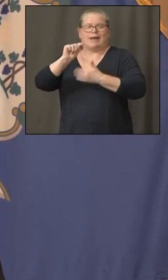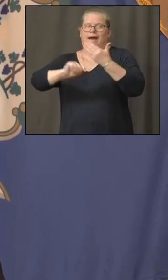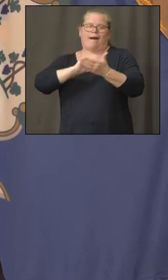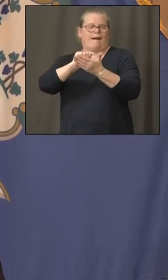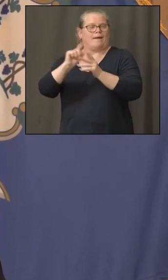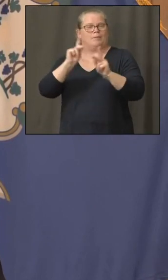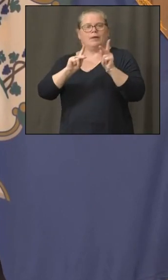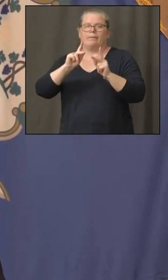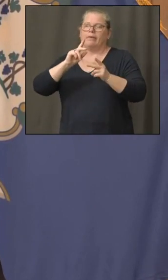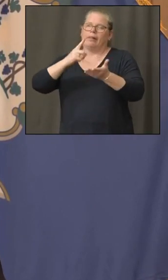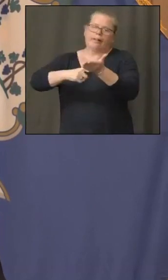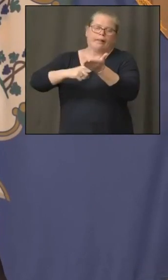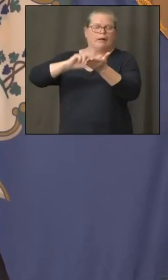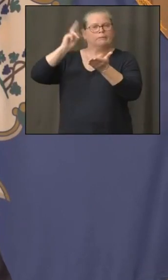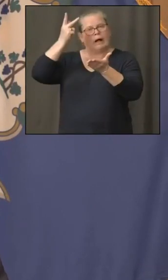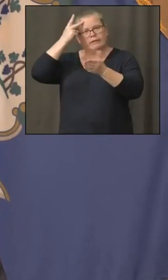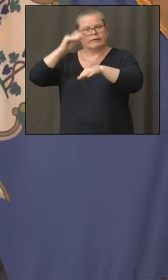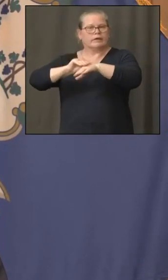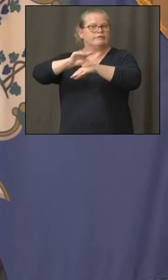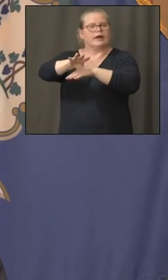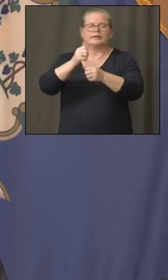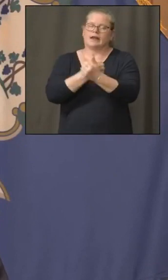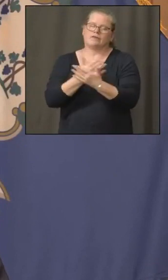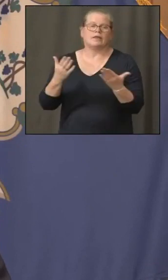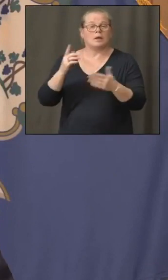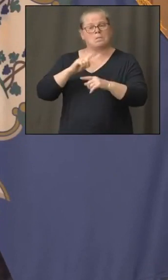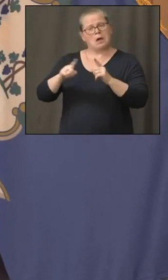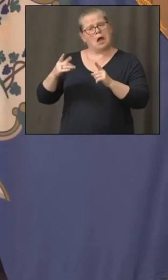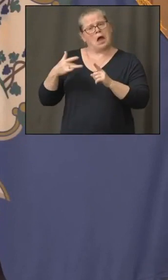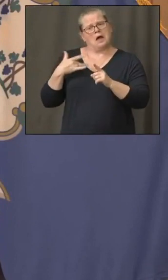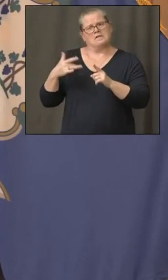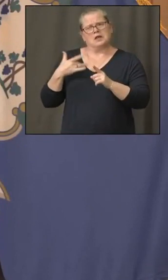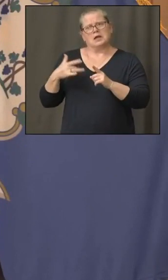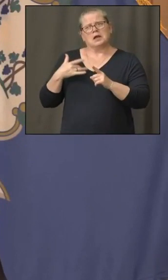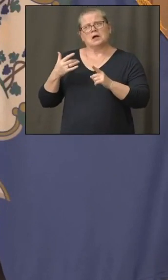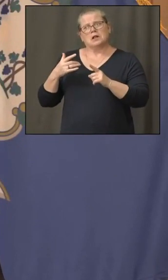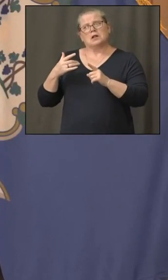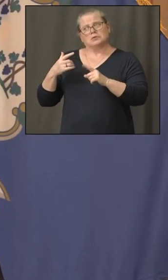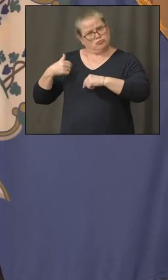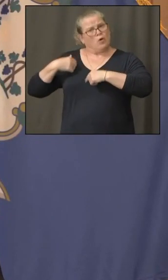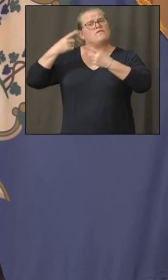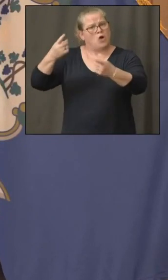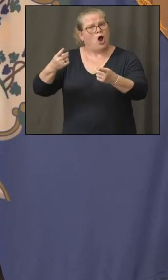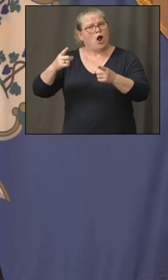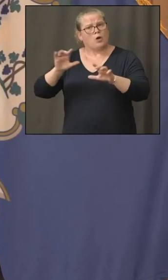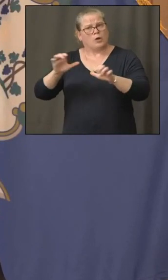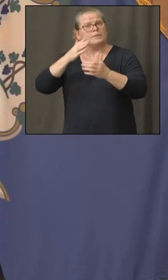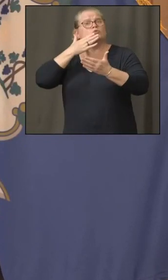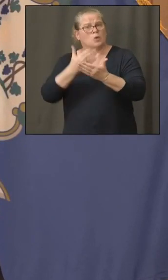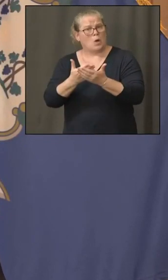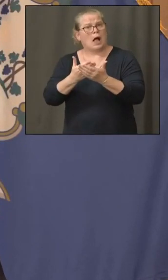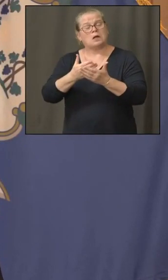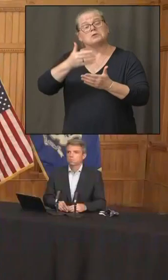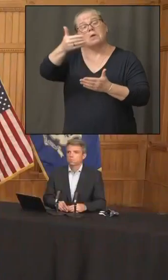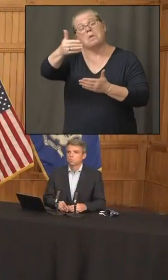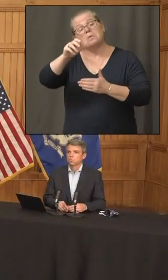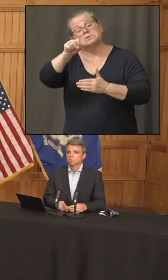track to, no longer have the emergency powers come September. Thank you.